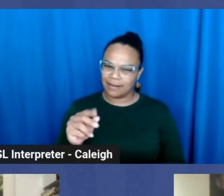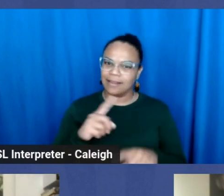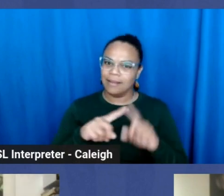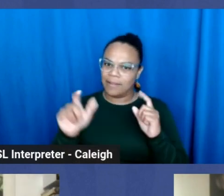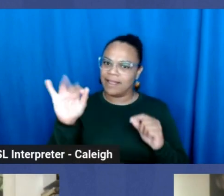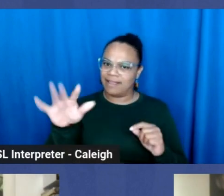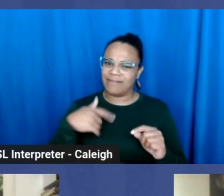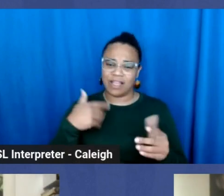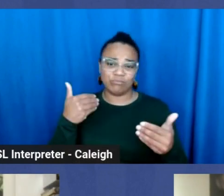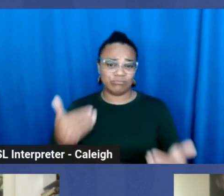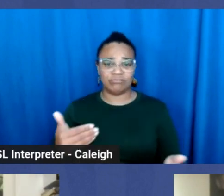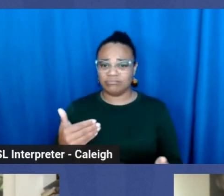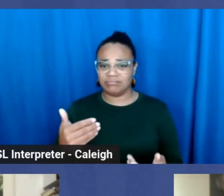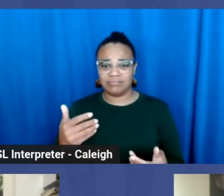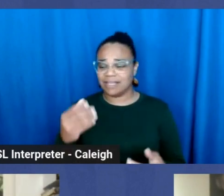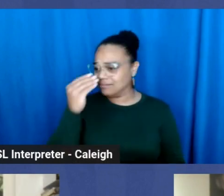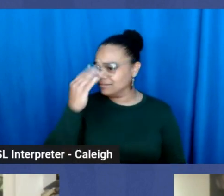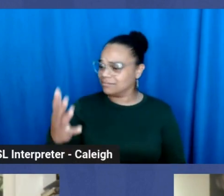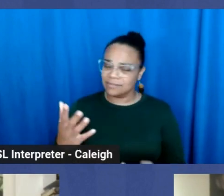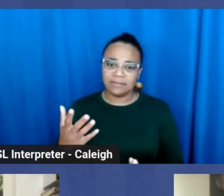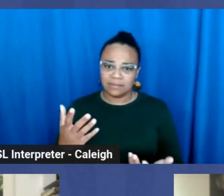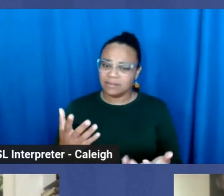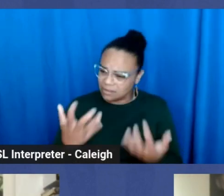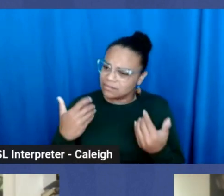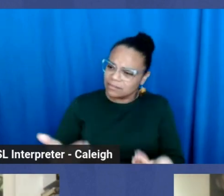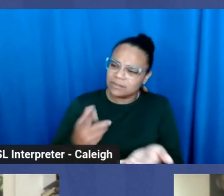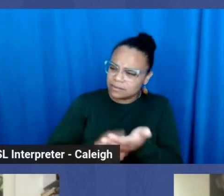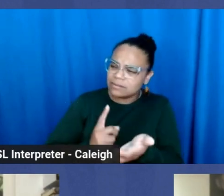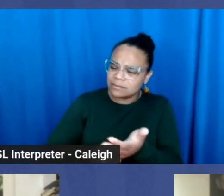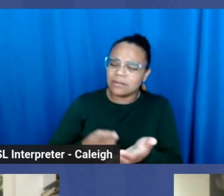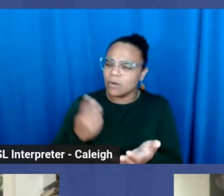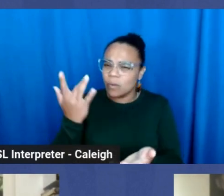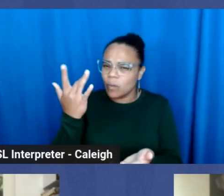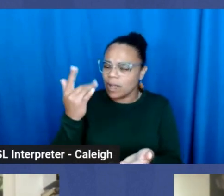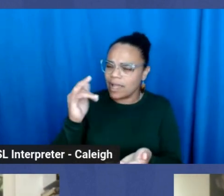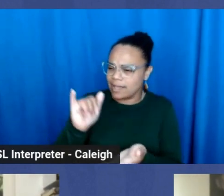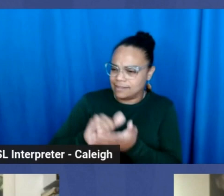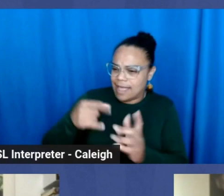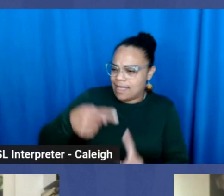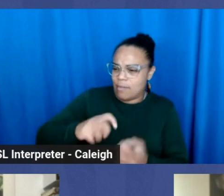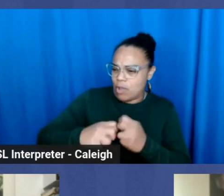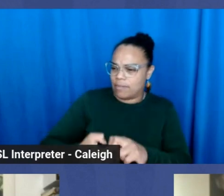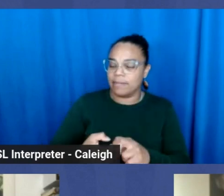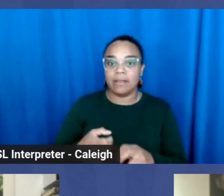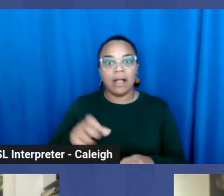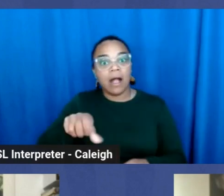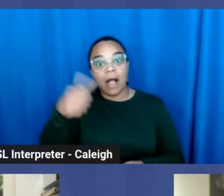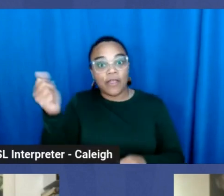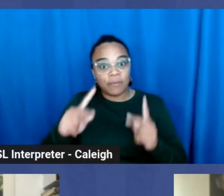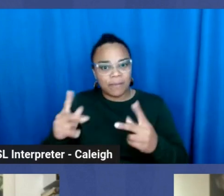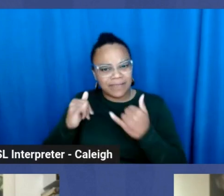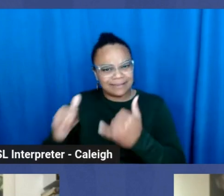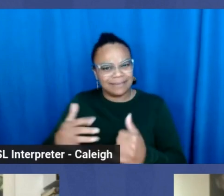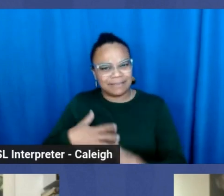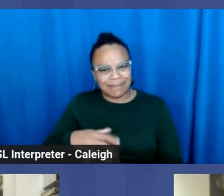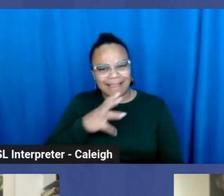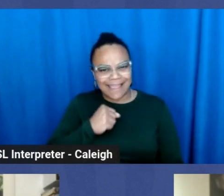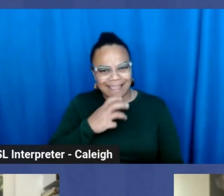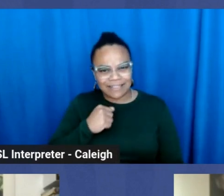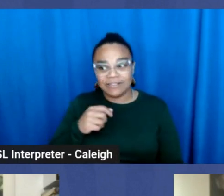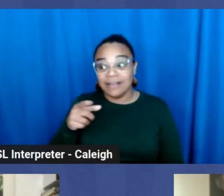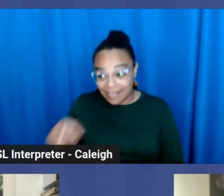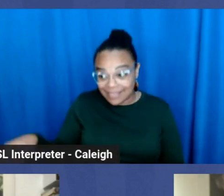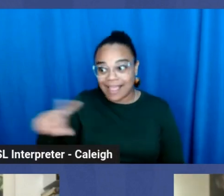it for myself and I go, let's talk about it. Let's have that open conversation. People in my age group who are engaging in these things are also the